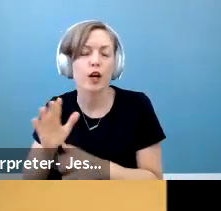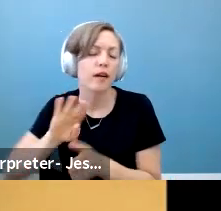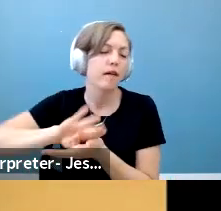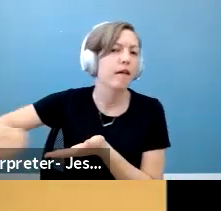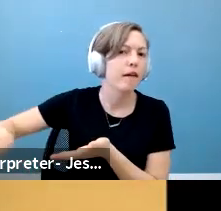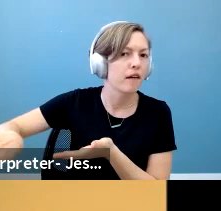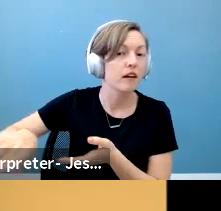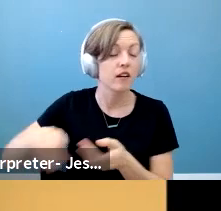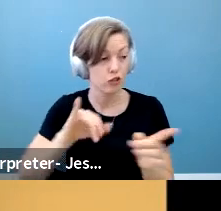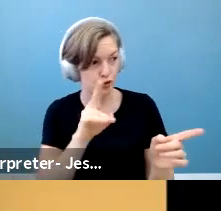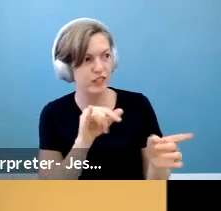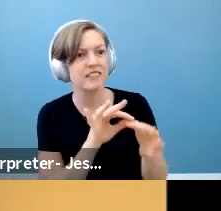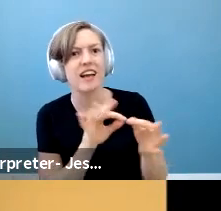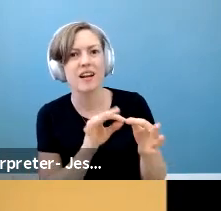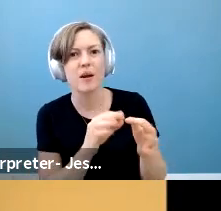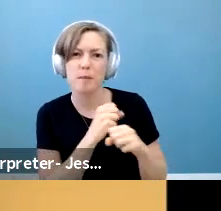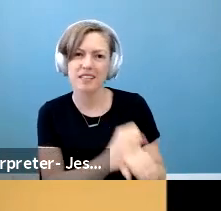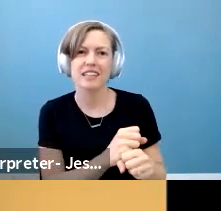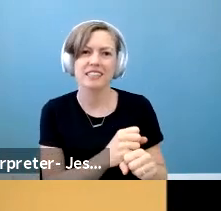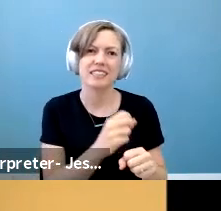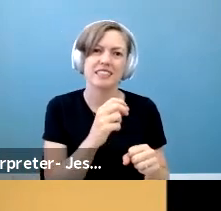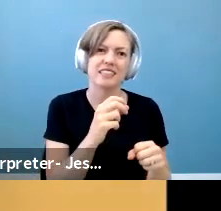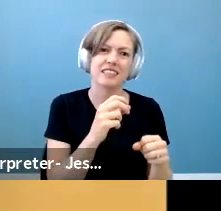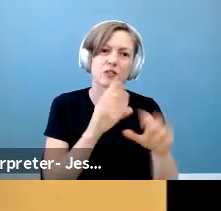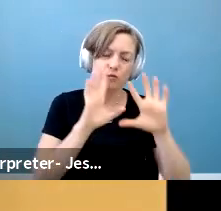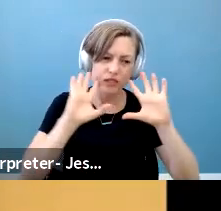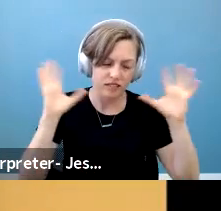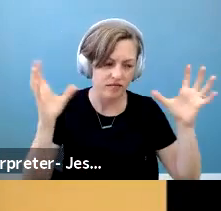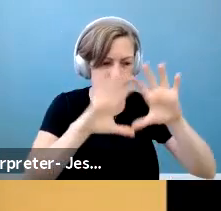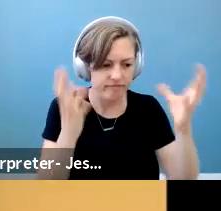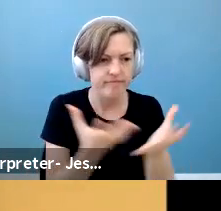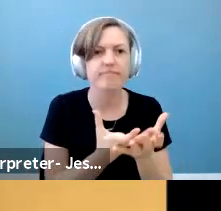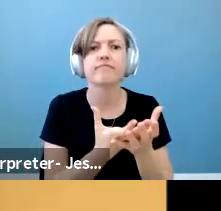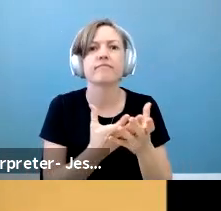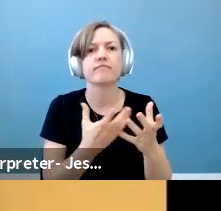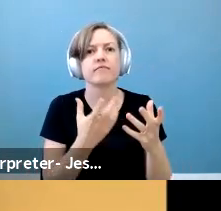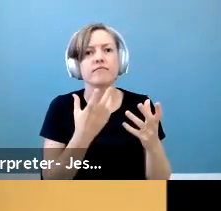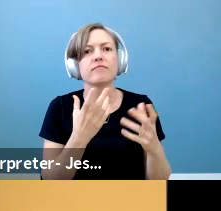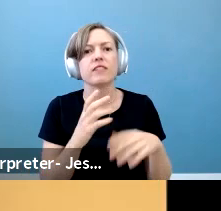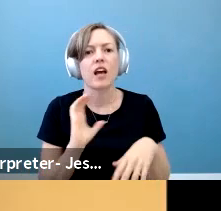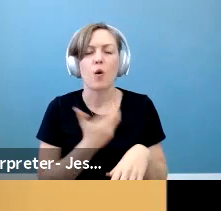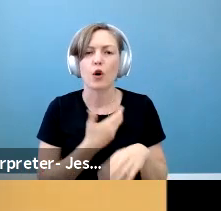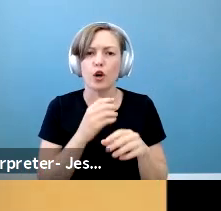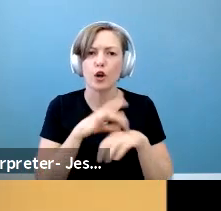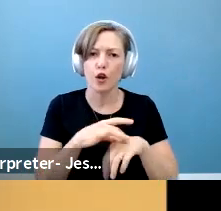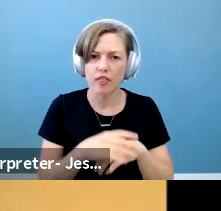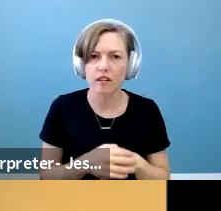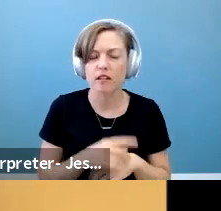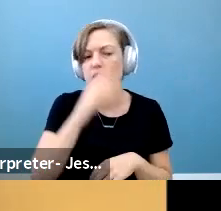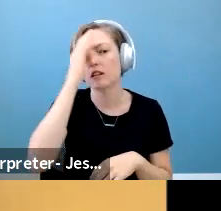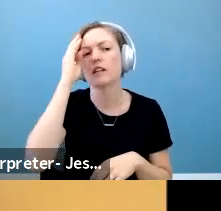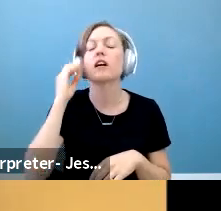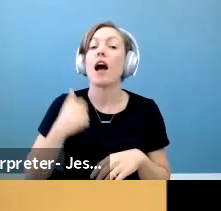eloquently pointed out, protecting the integrity and wholeness of our earth? As the head of a nonprofit, I learned over